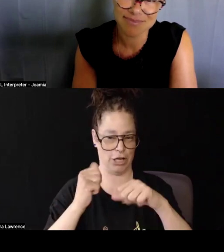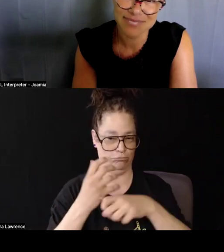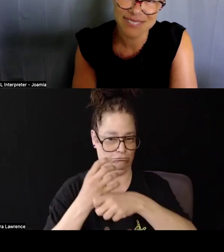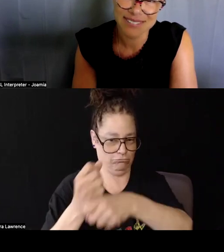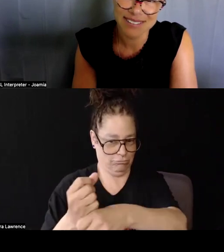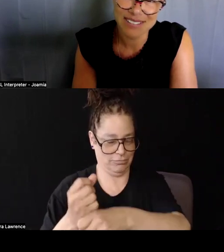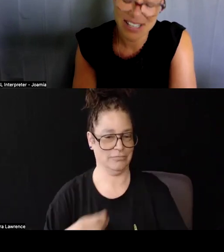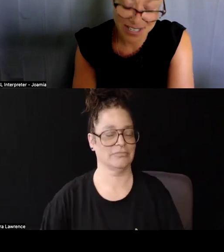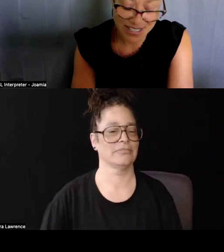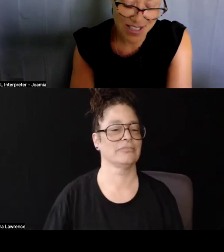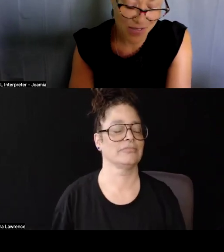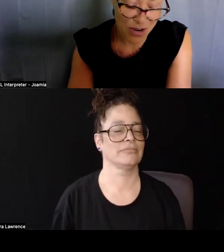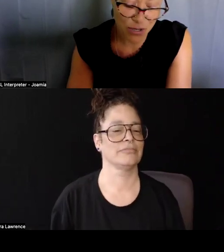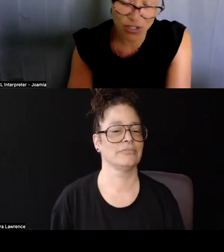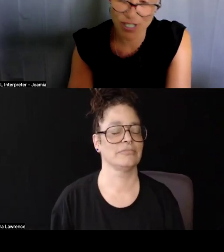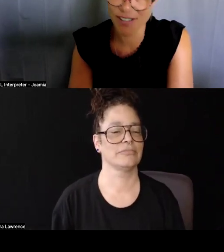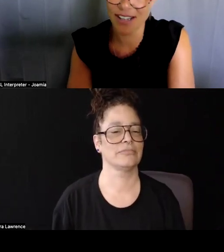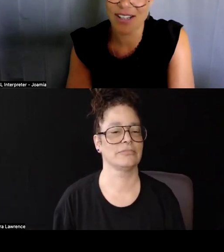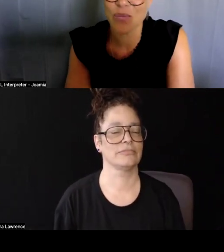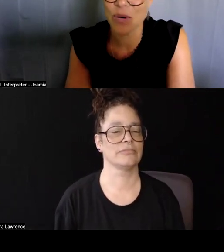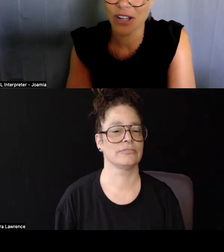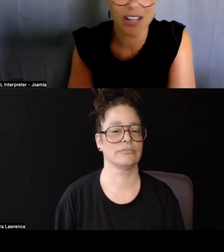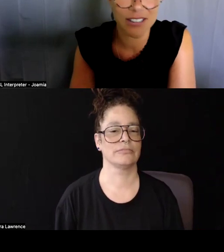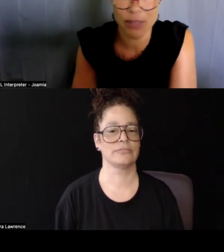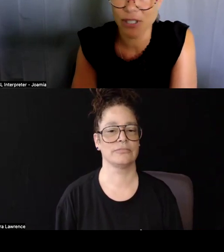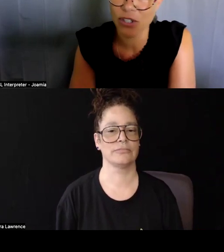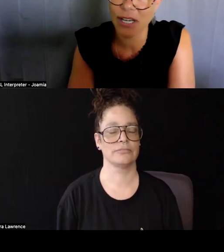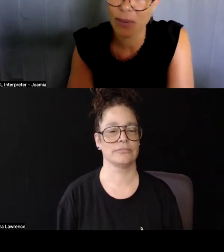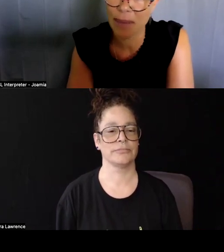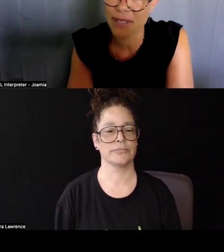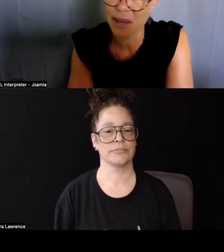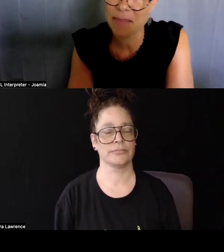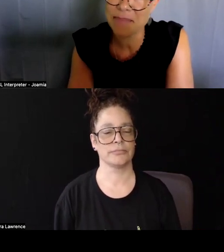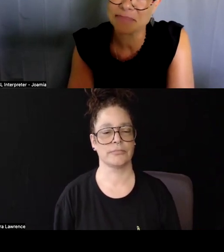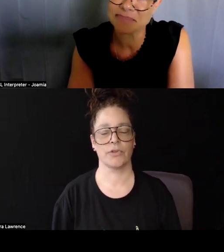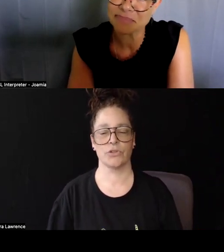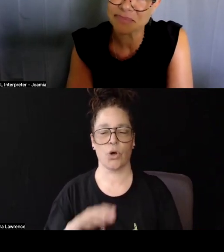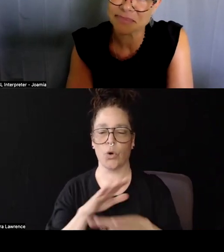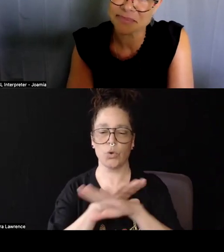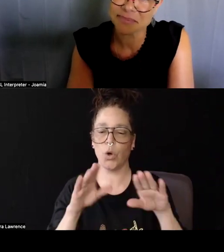Mhm. I see that we're approaching 1 o'clock, so I'm going to try and wrap this up.